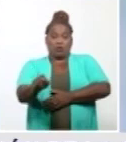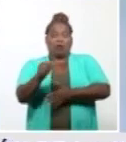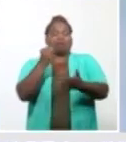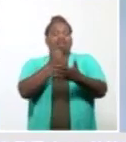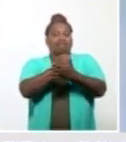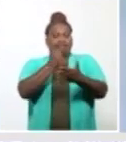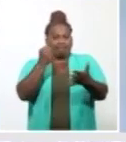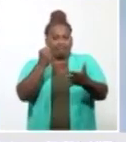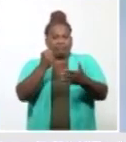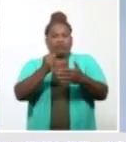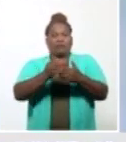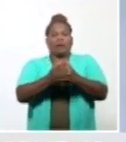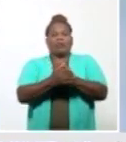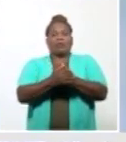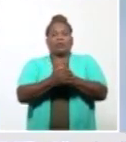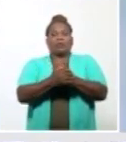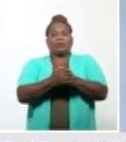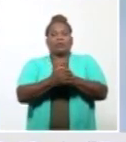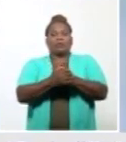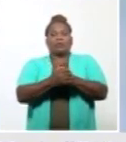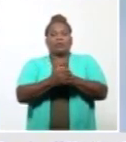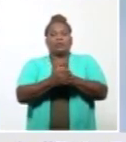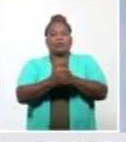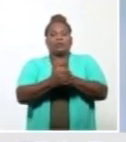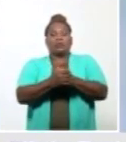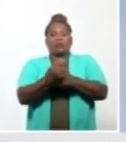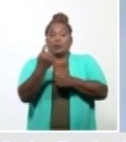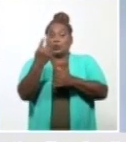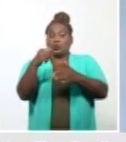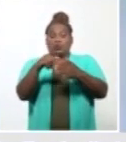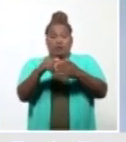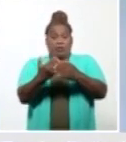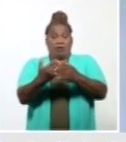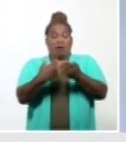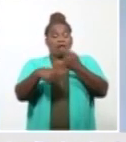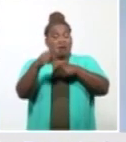5,273,572 confirmed cases, and yesterday